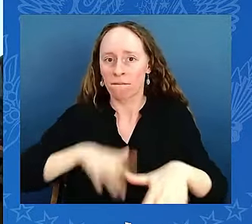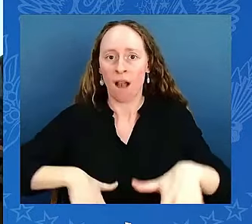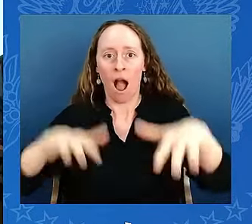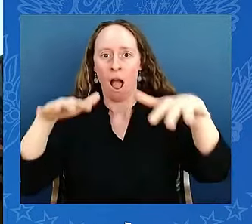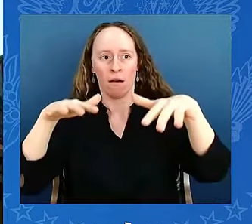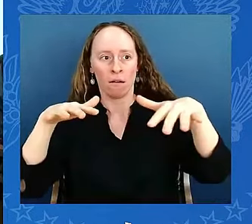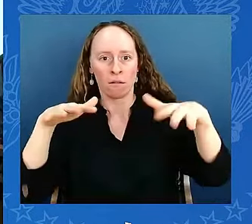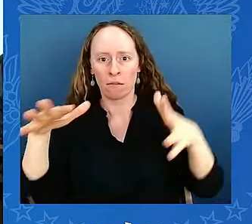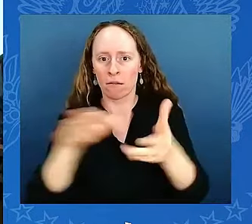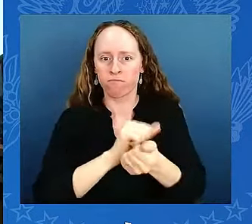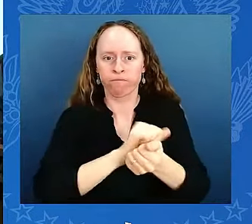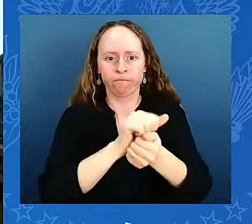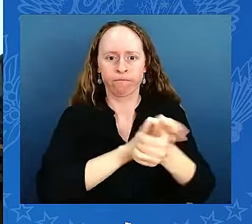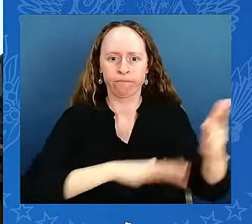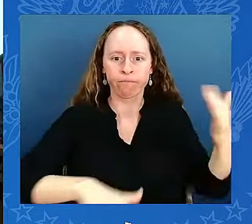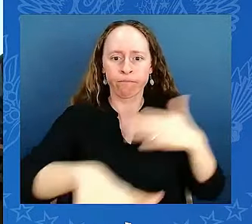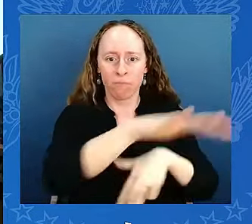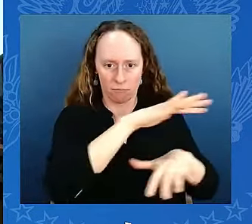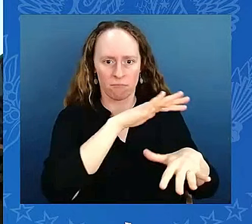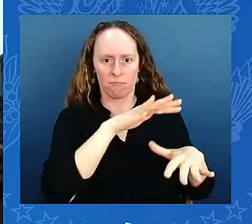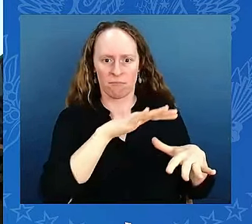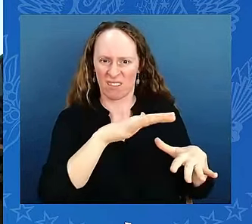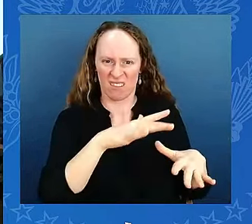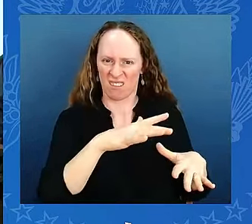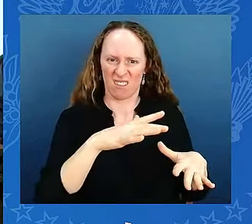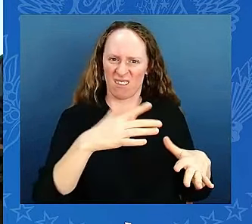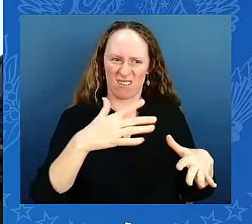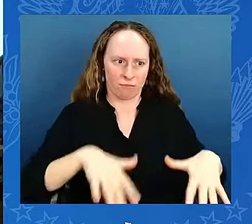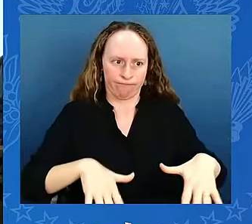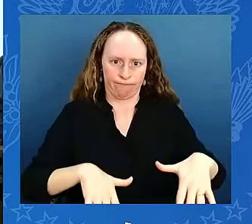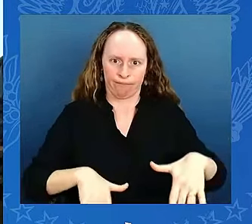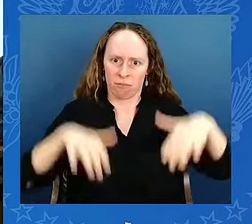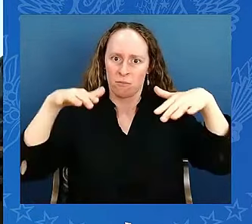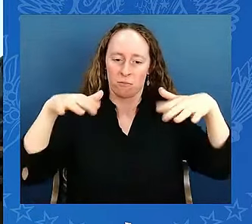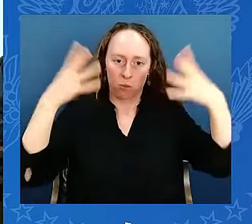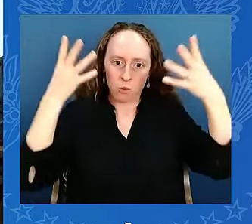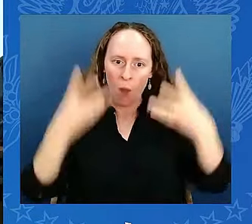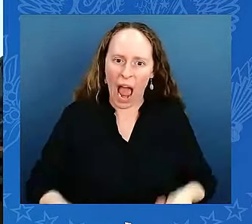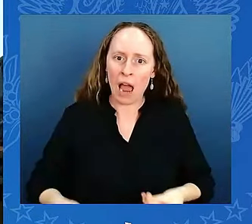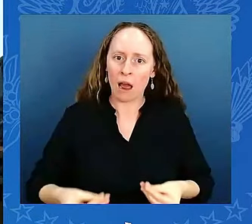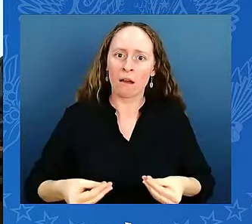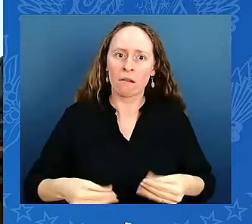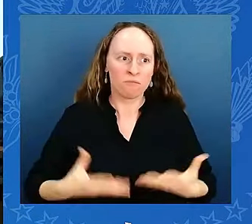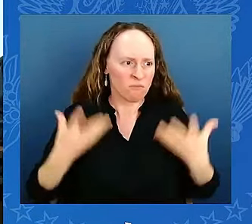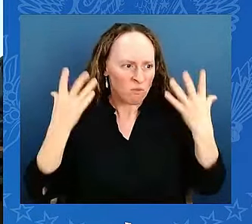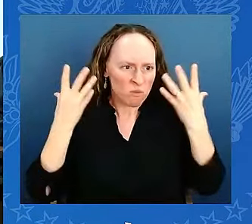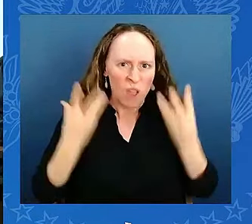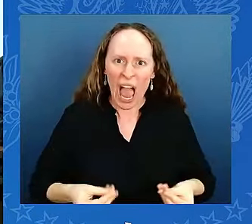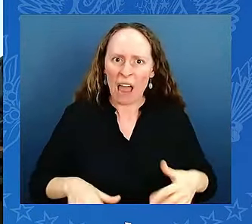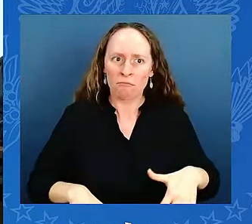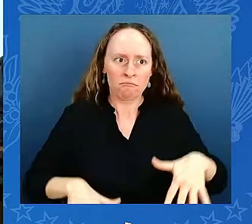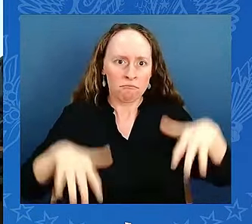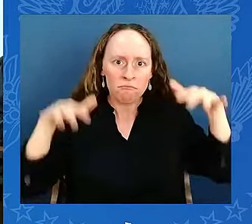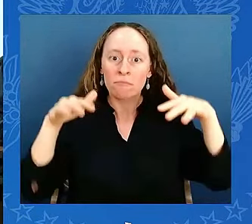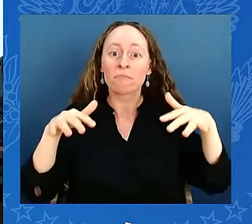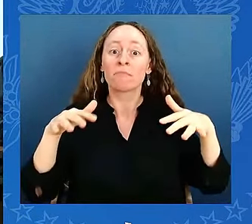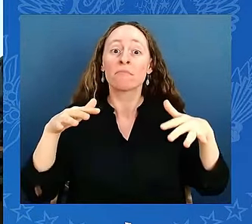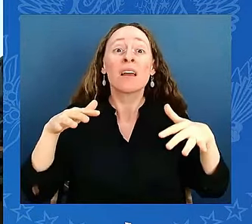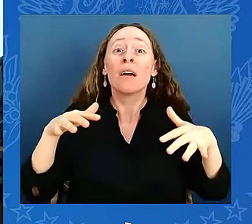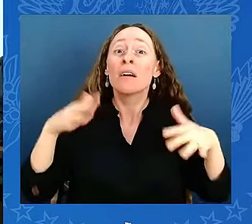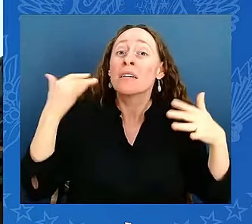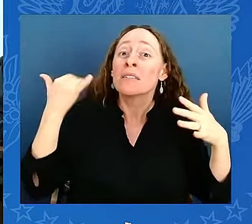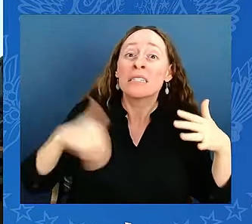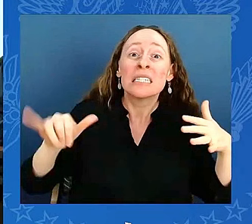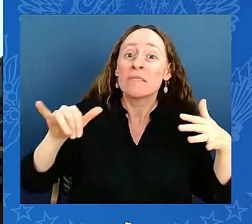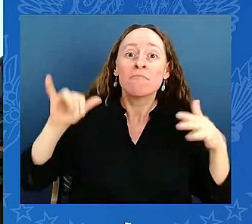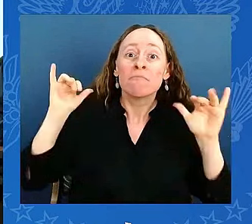prior to the bands of Helene entering North Carolina. And as you mentioned, we saw significant rainfall across western North Carolina, with the